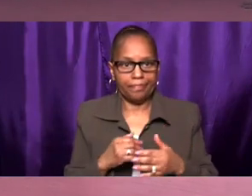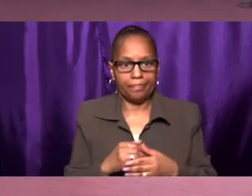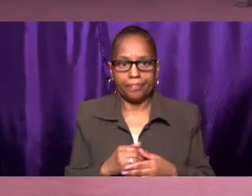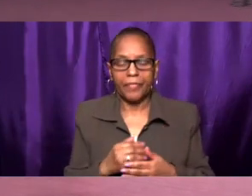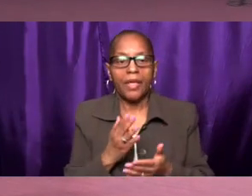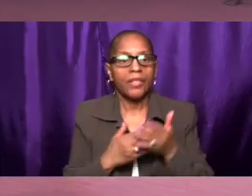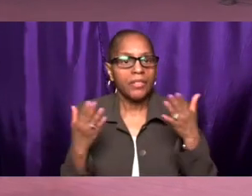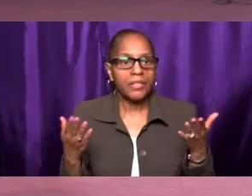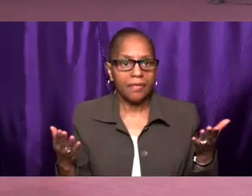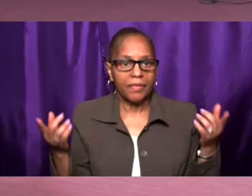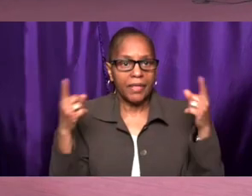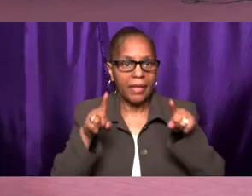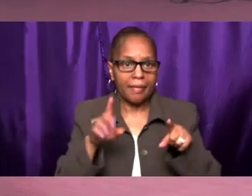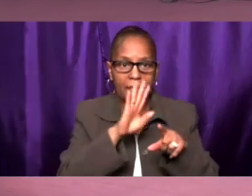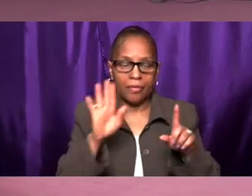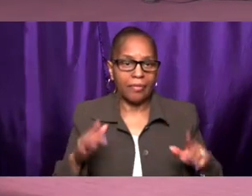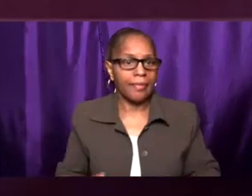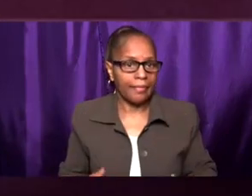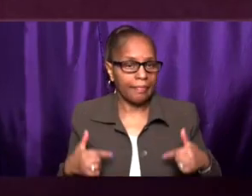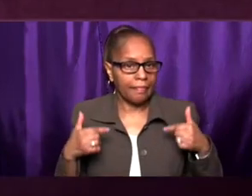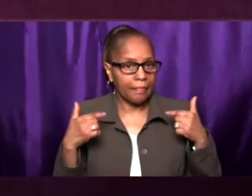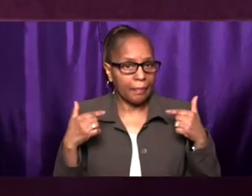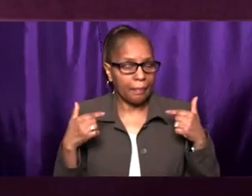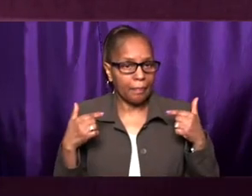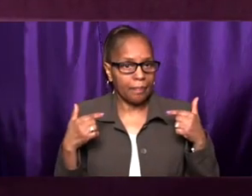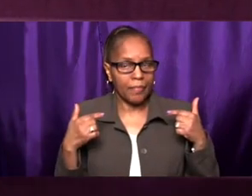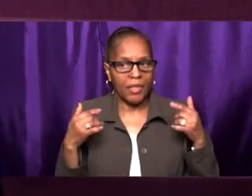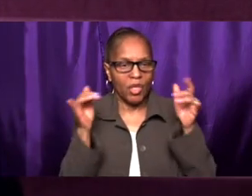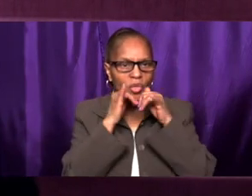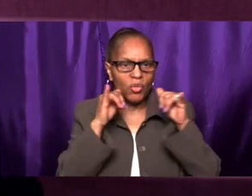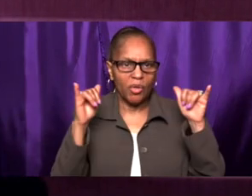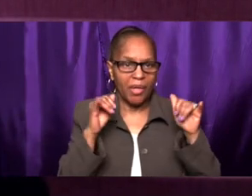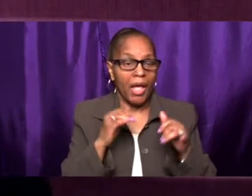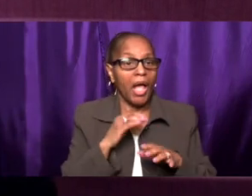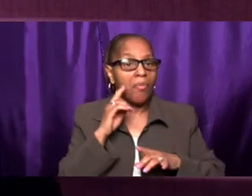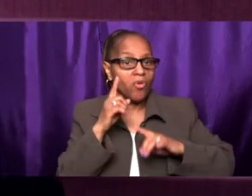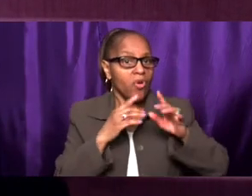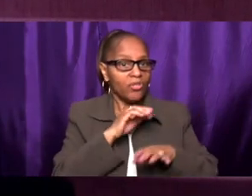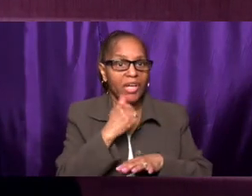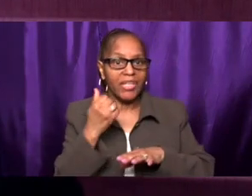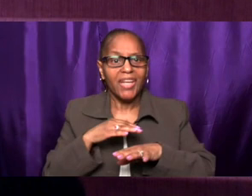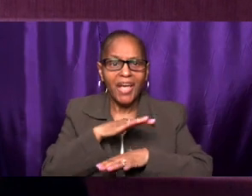There's stuff you going through. You screaming, I'm going to another level.